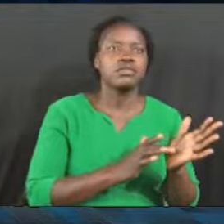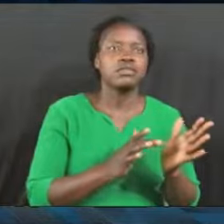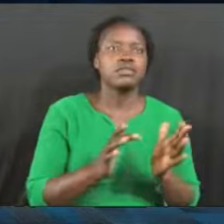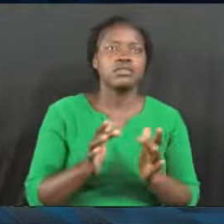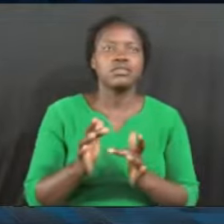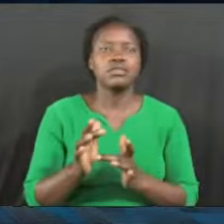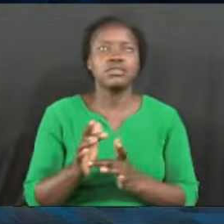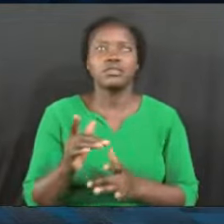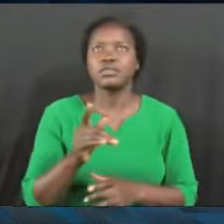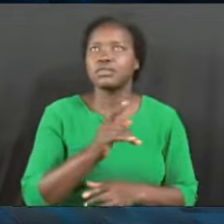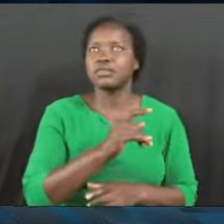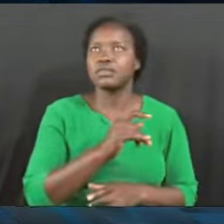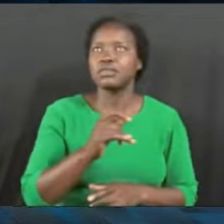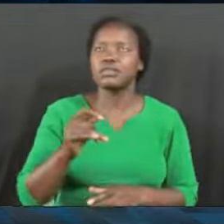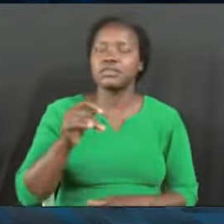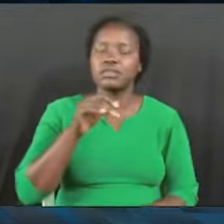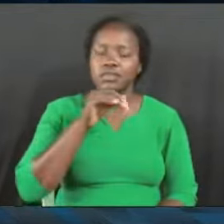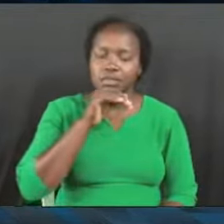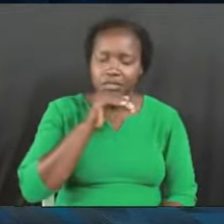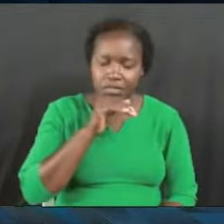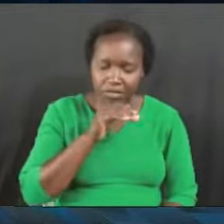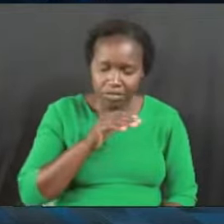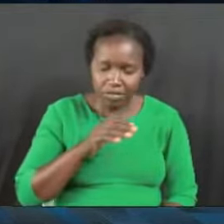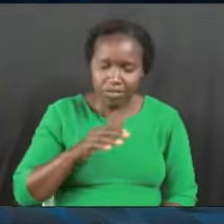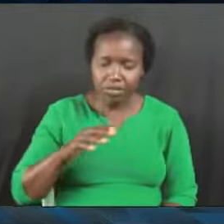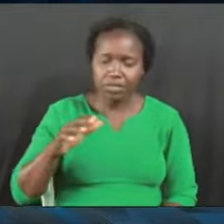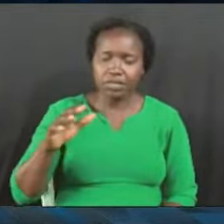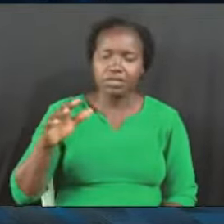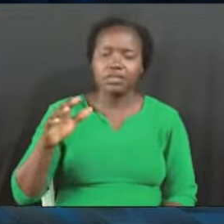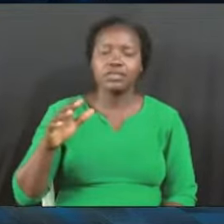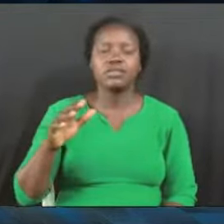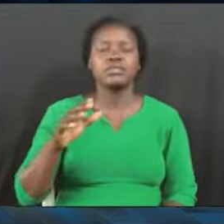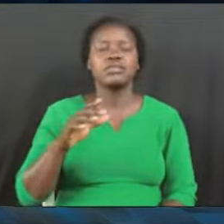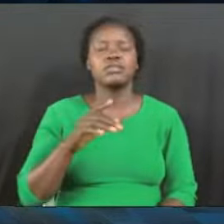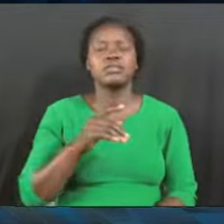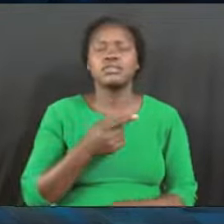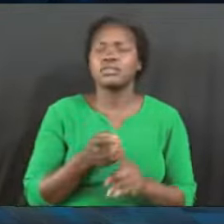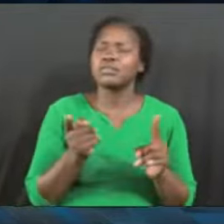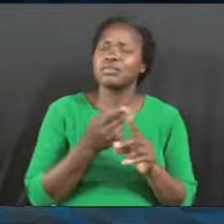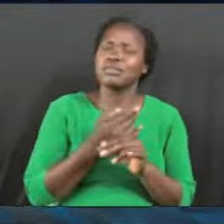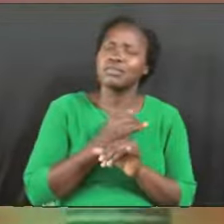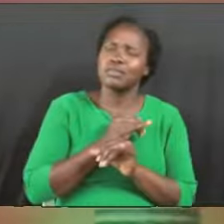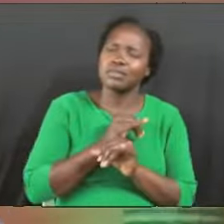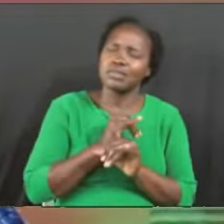Through Jesus. Oh, but purer and higher.